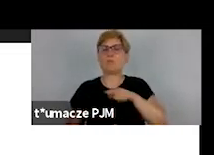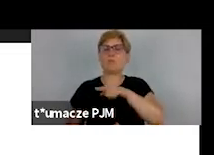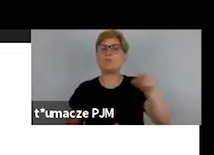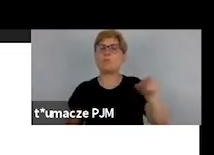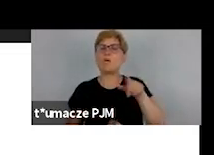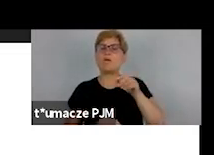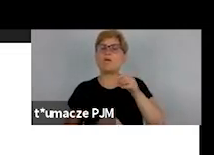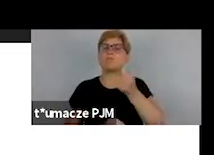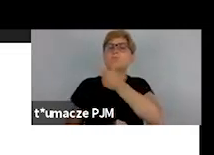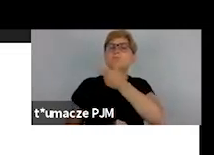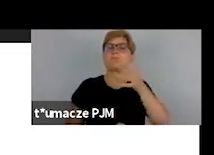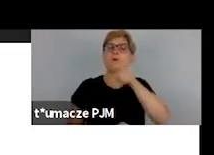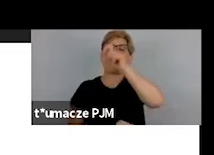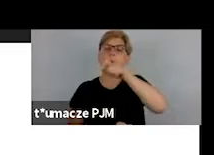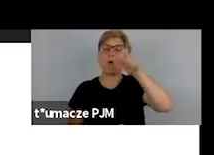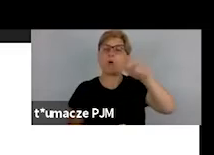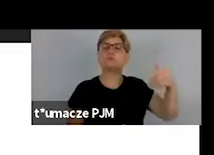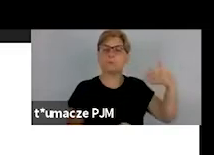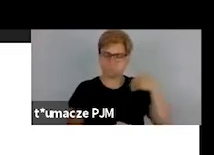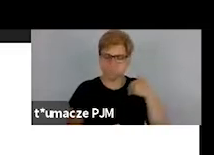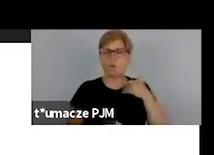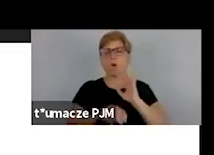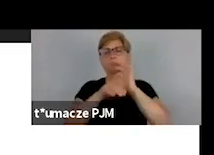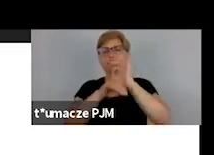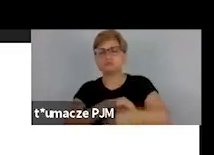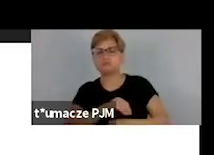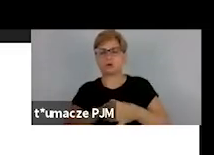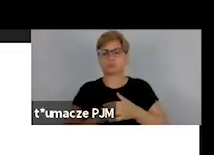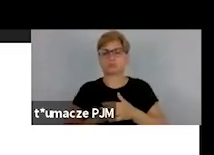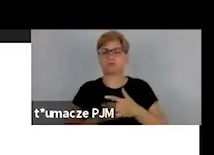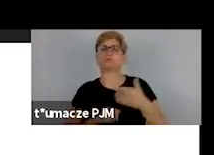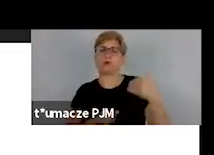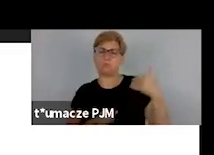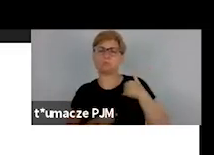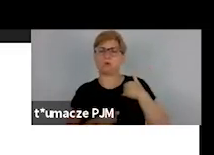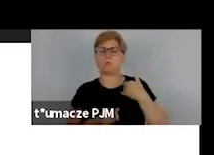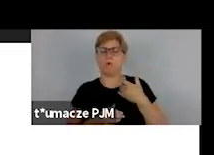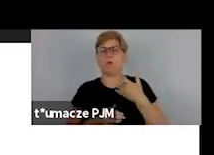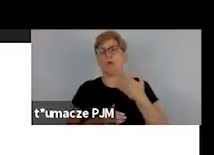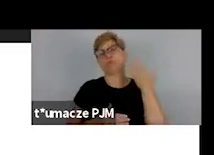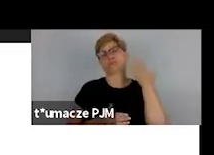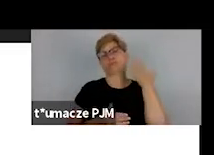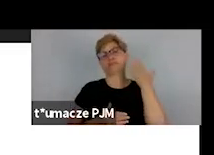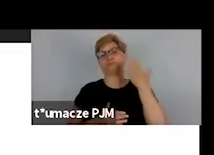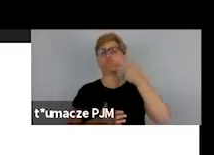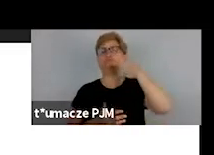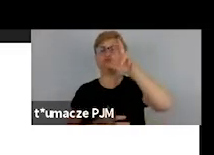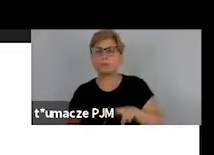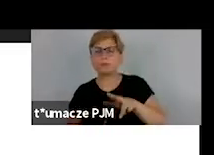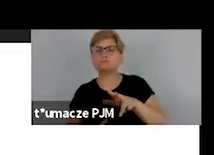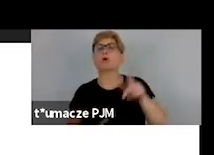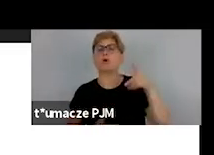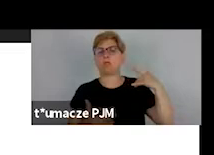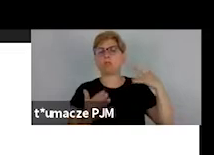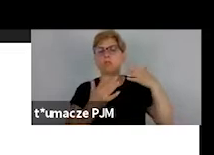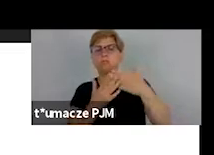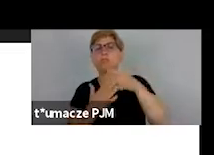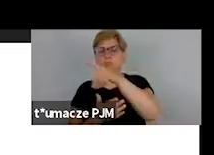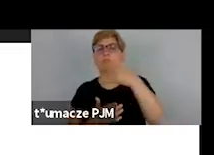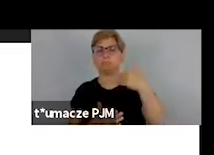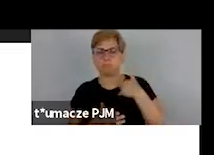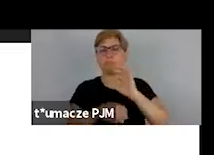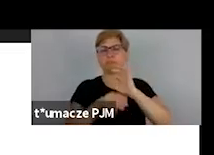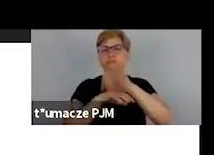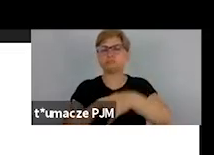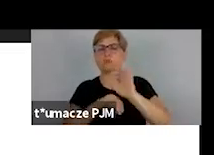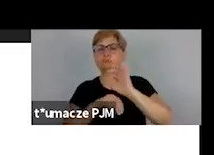instances, they'd done it multiple times. So you see there, about a third of the men had used both physical and sexual